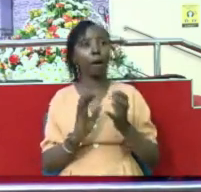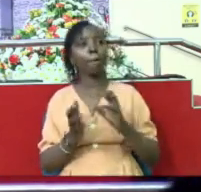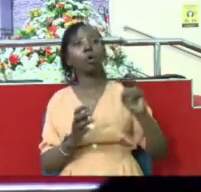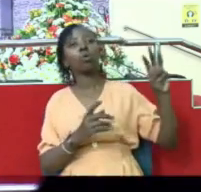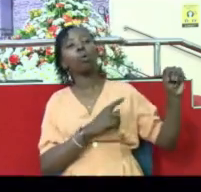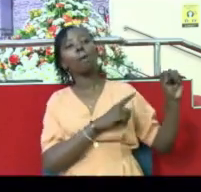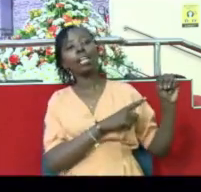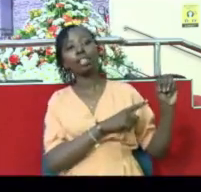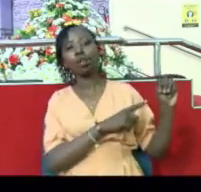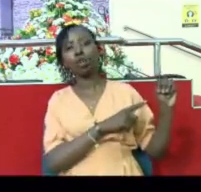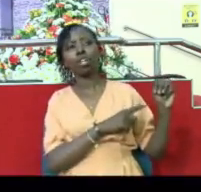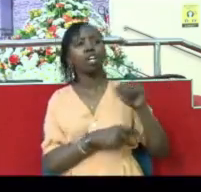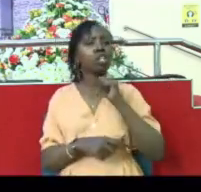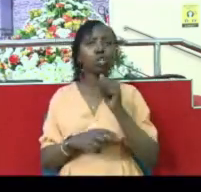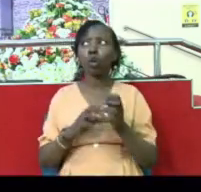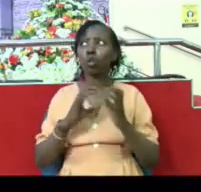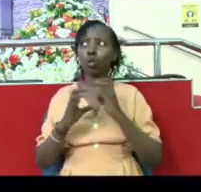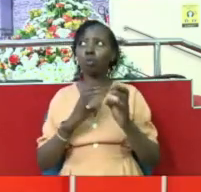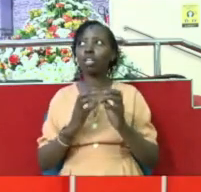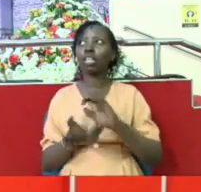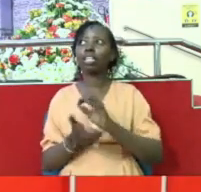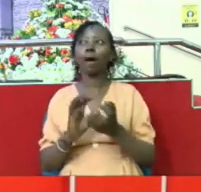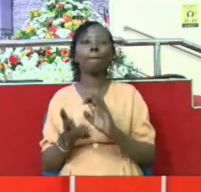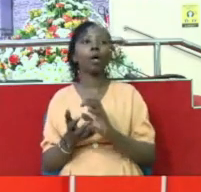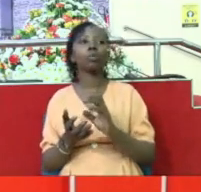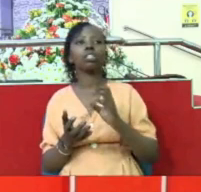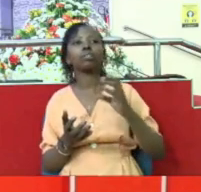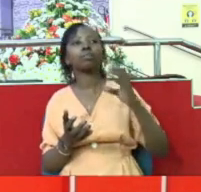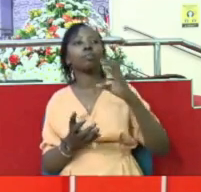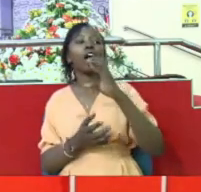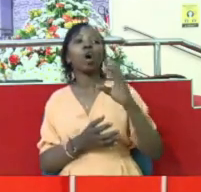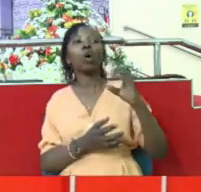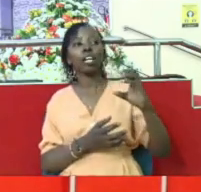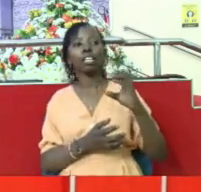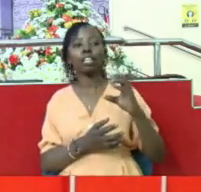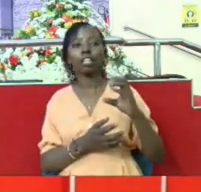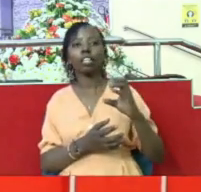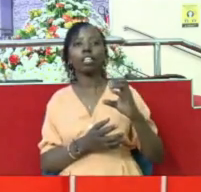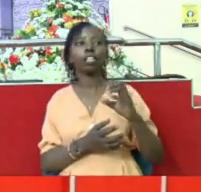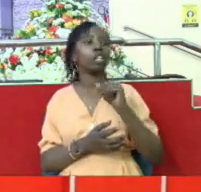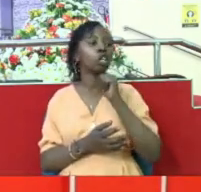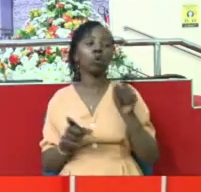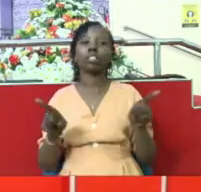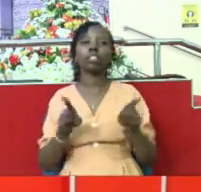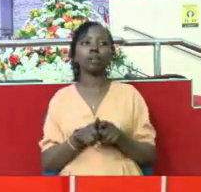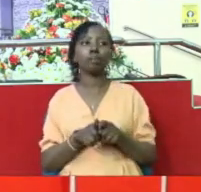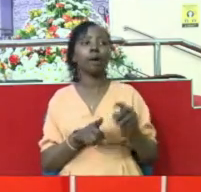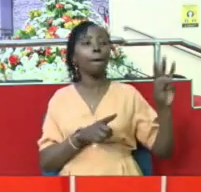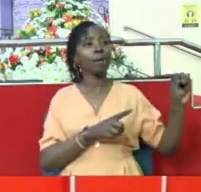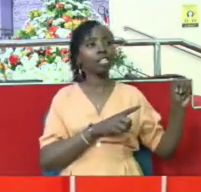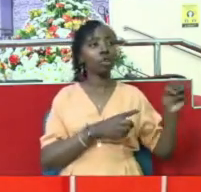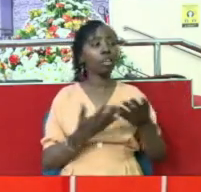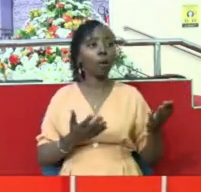not talking about Corinth. Hatuongelei kuhusu Corinth. It is north. Macedonia is north. Macedonia iko pale kaskazini. So what is he